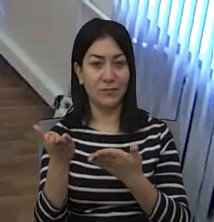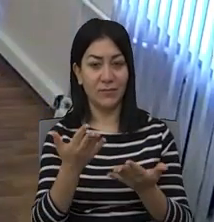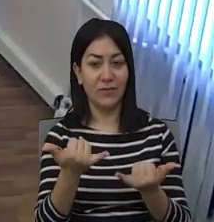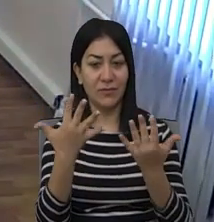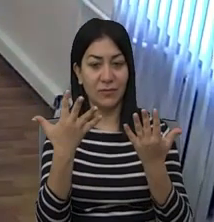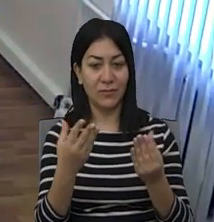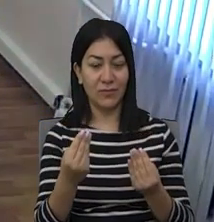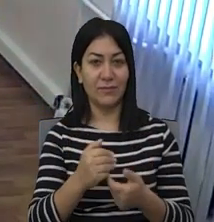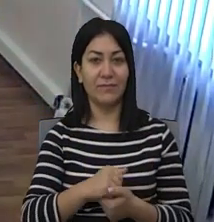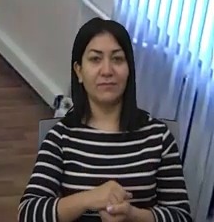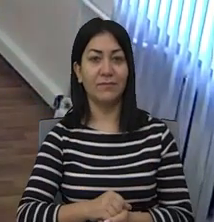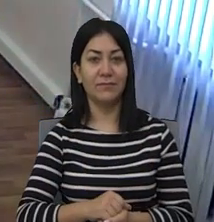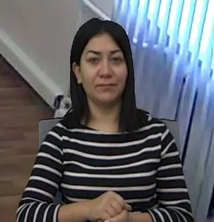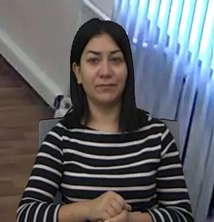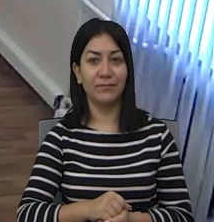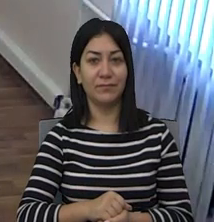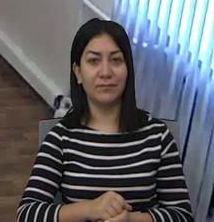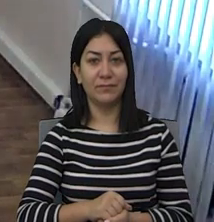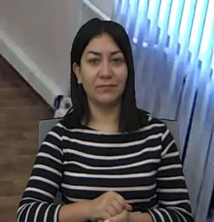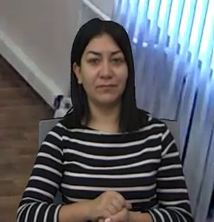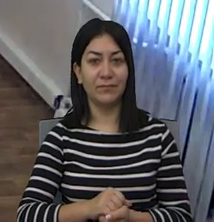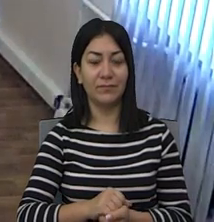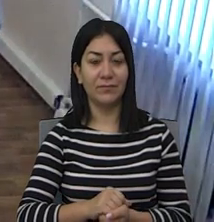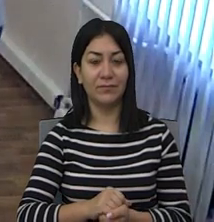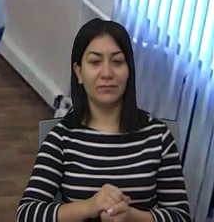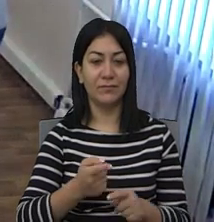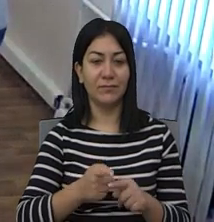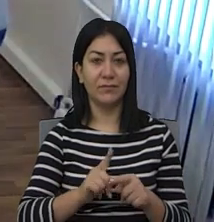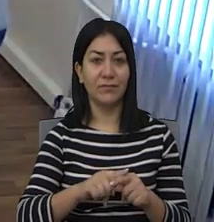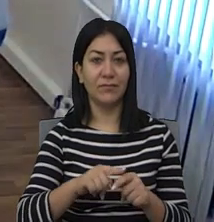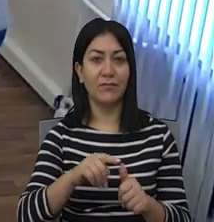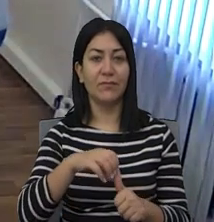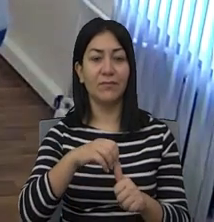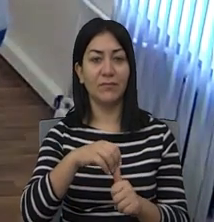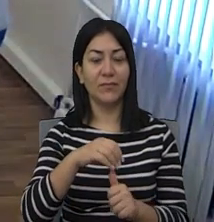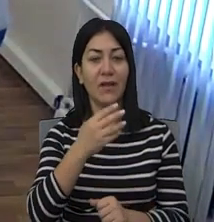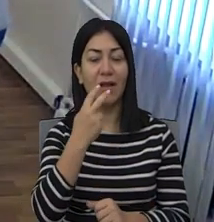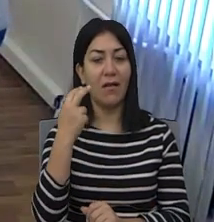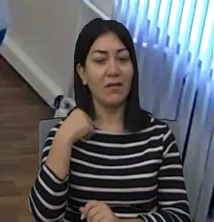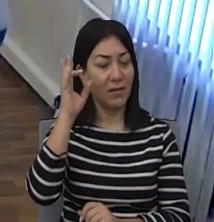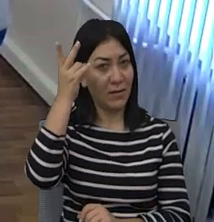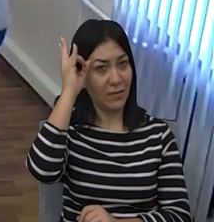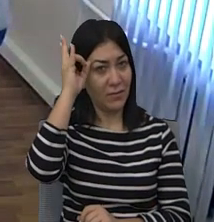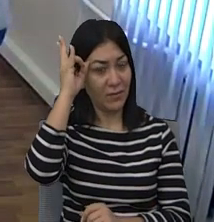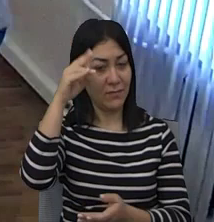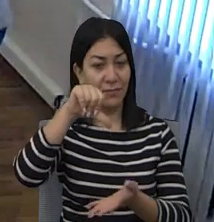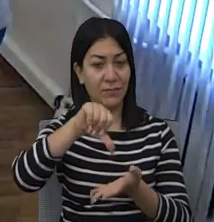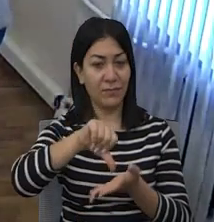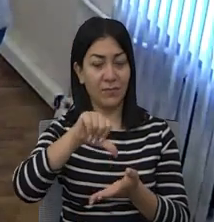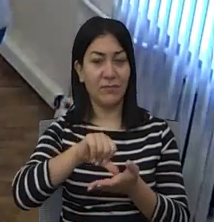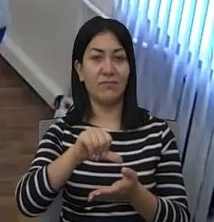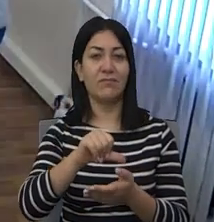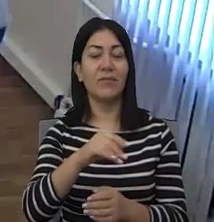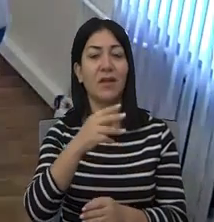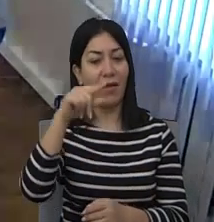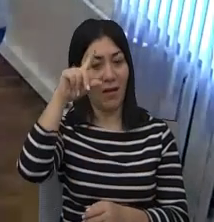to welcome His Excellency John Gallagher, His Majesty Ambassador of the United Kingdom of Great Britain and Northern Ireland to